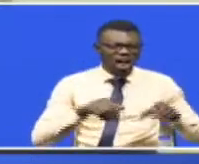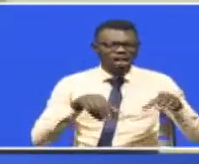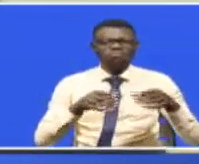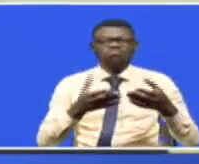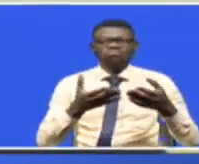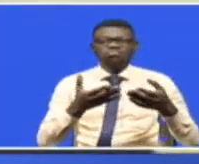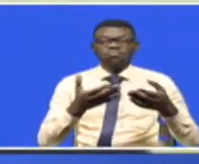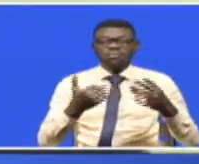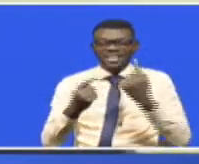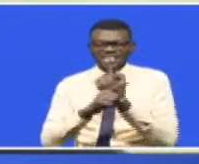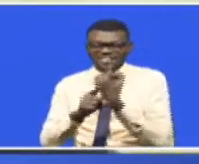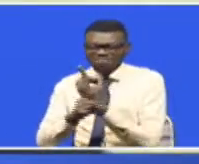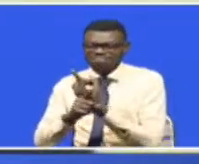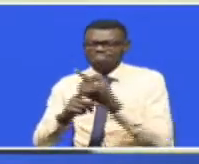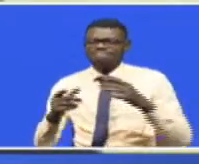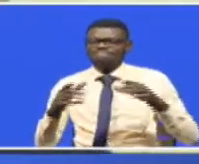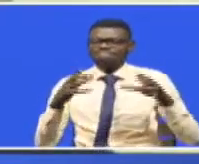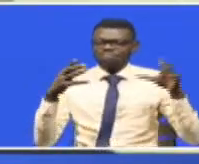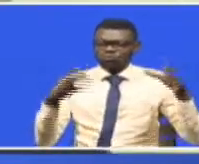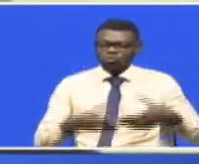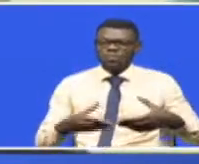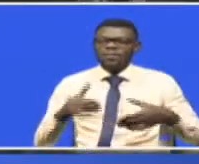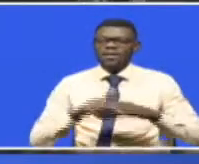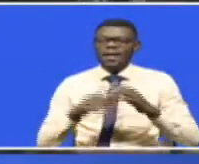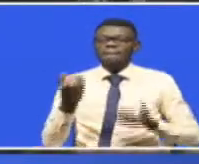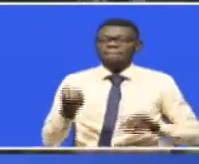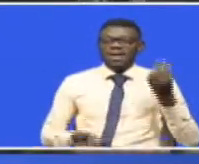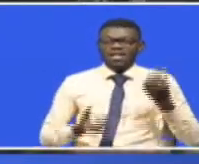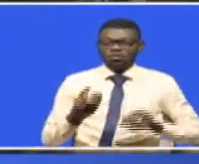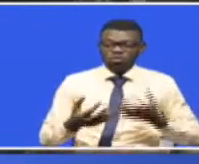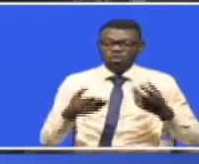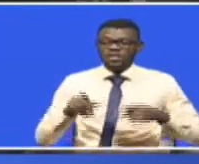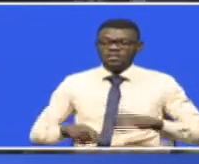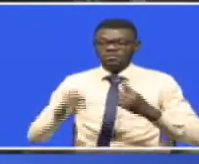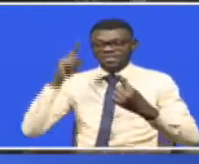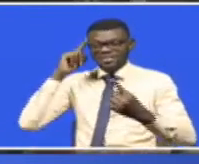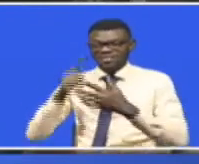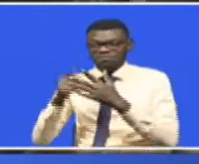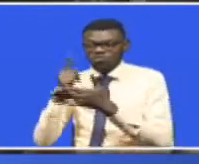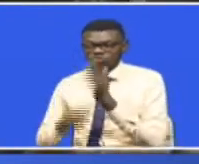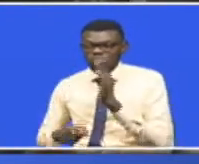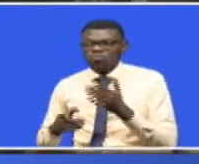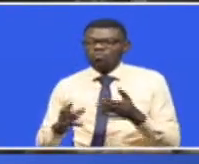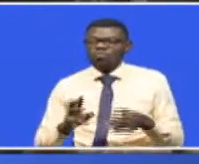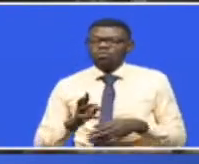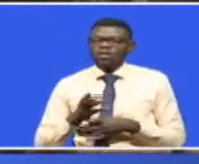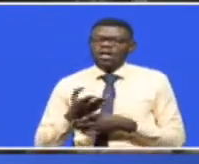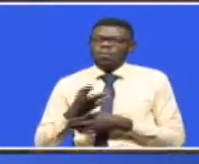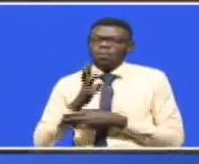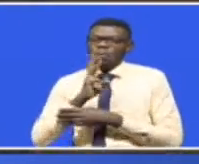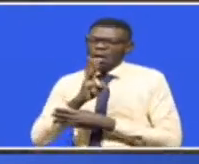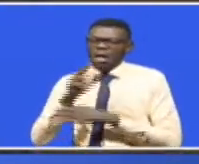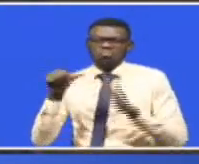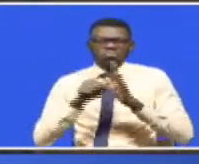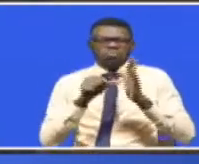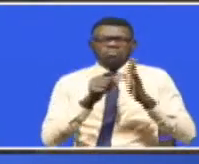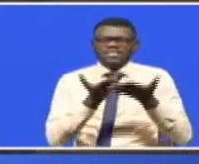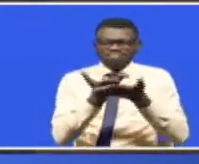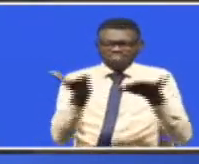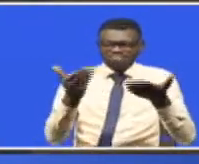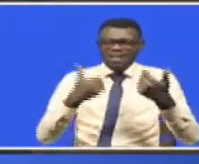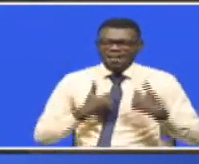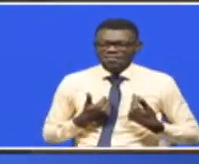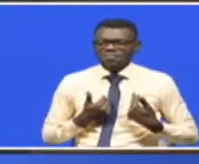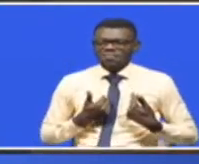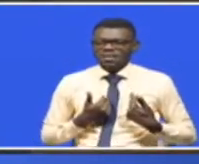engaged various sectors within his Baringo backyard. The senator's agenda being the deep-rooted water challenge facing Kabarnet residents,